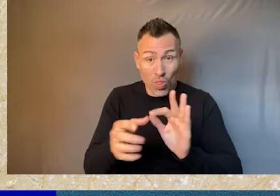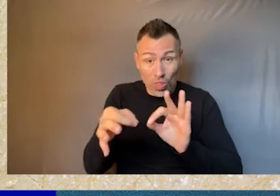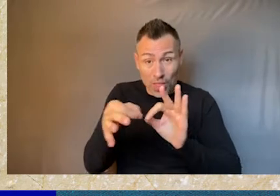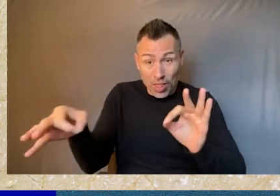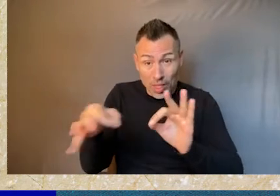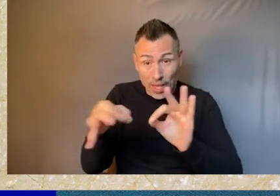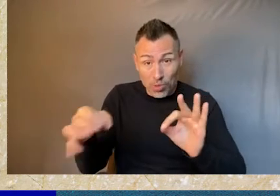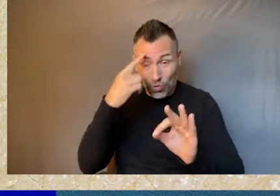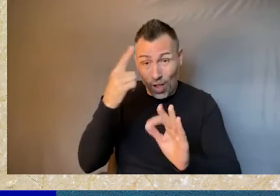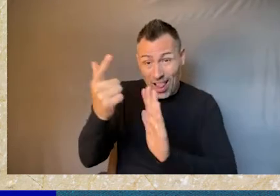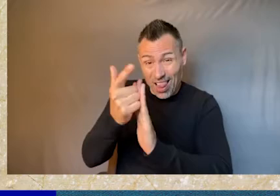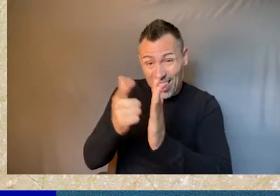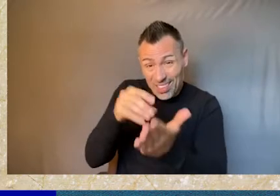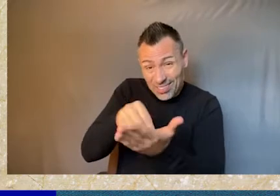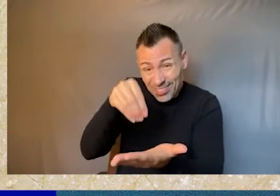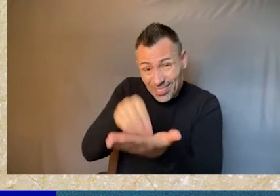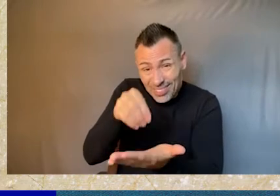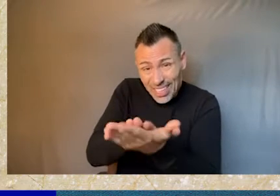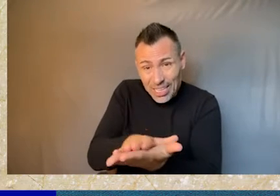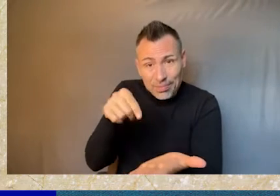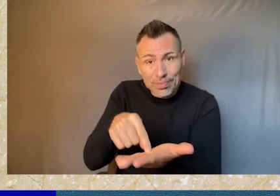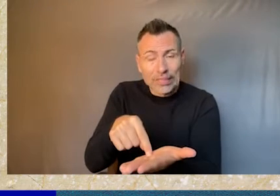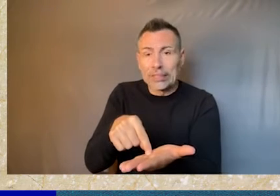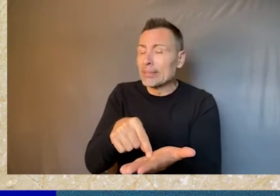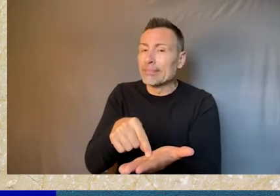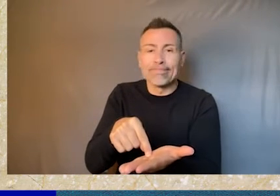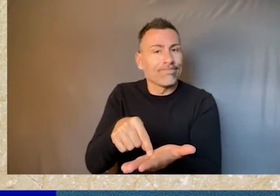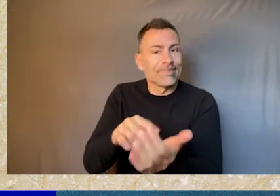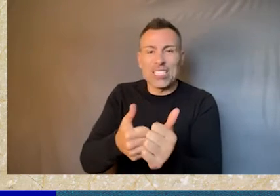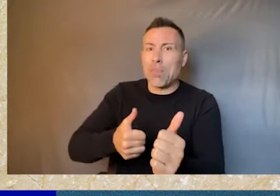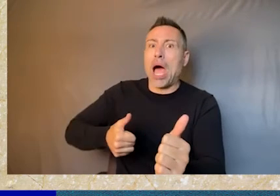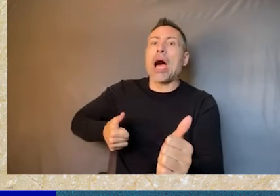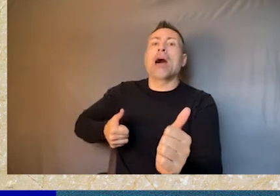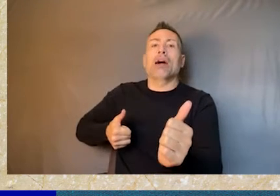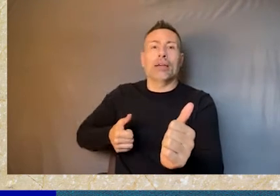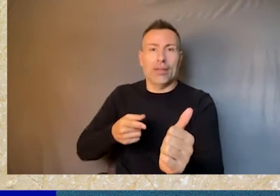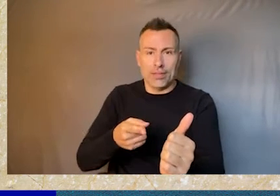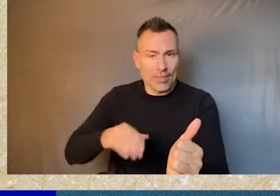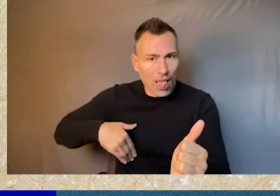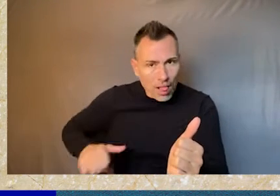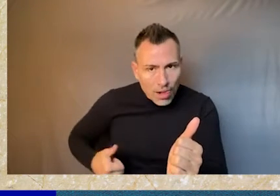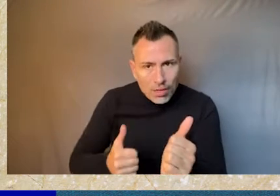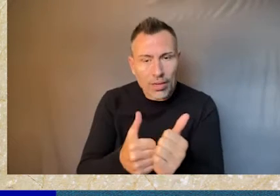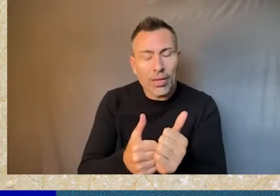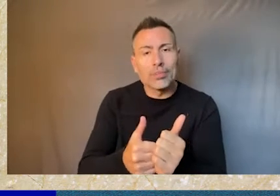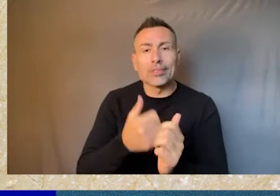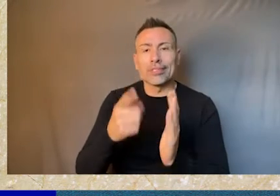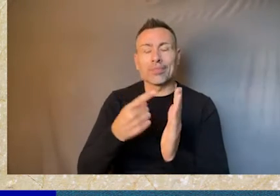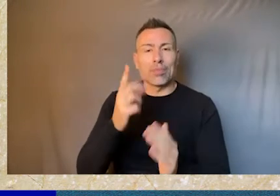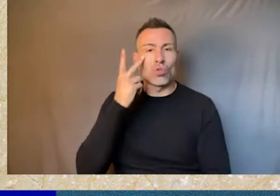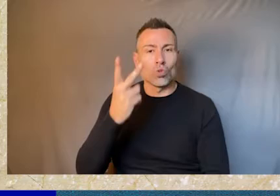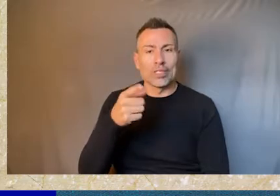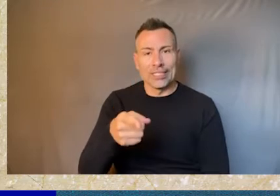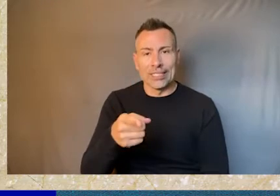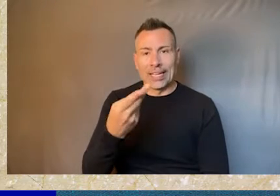in legal documents, sometimes you actually are going to see the word handicap, and you're actually going to have to use the word handicap if you're doing anything